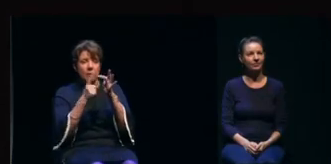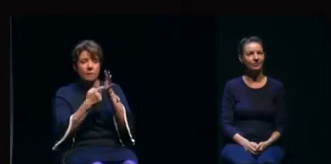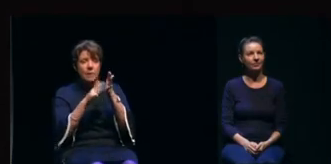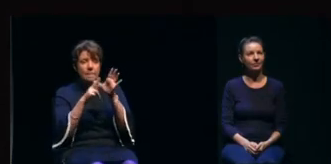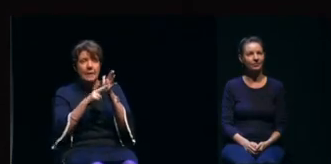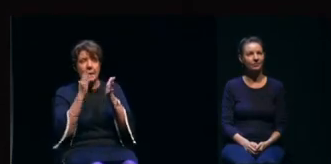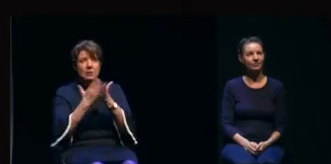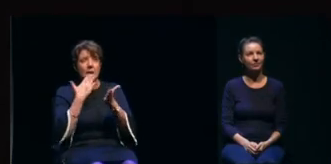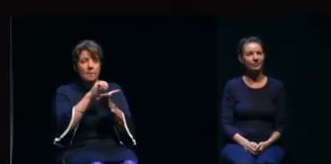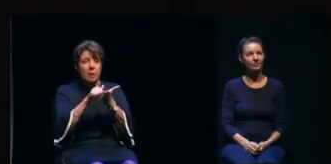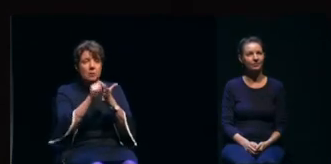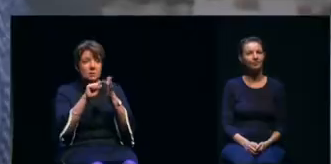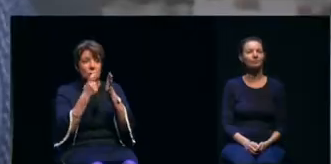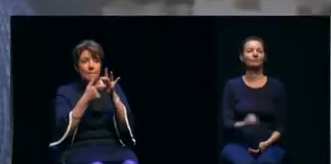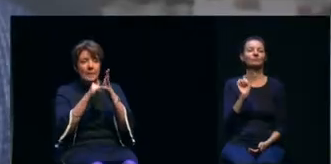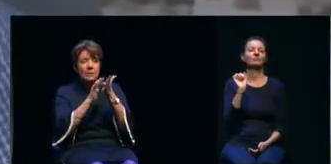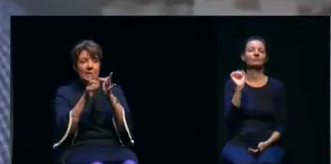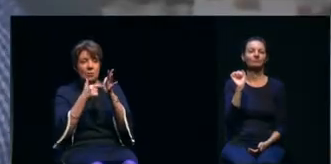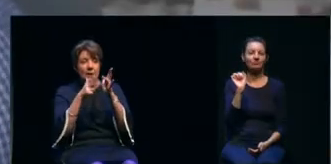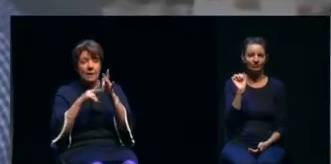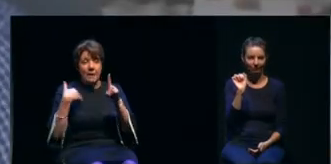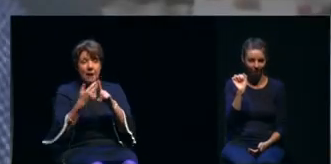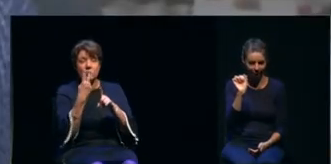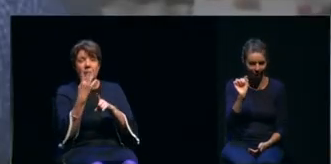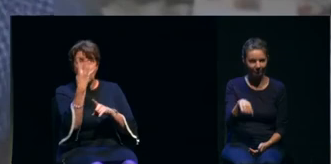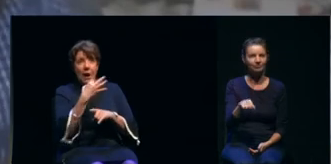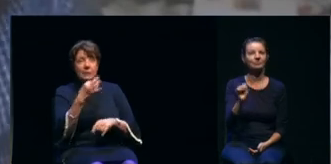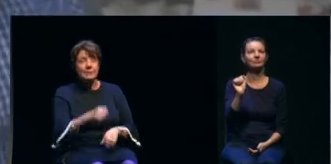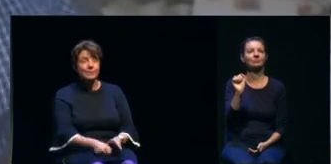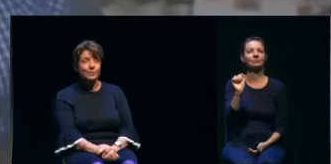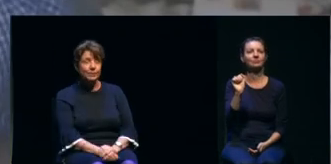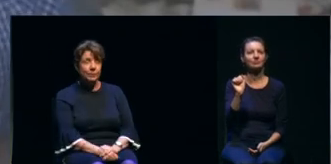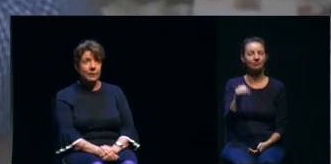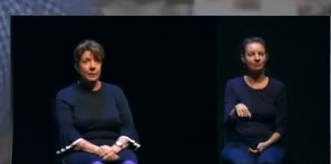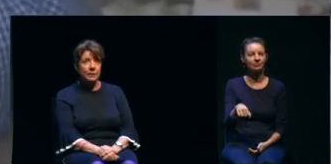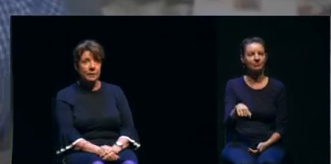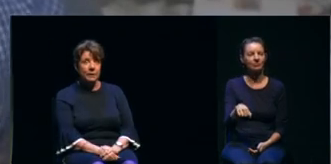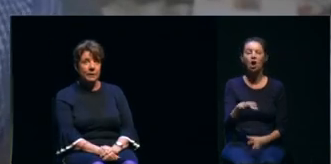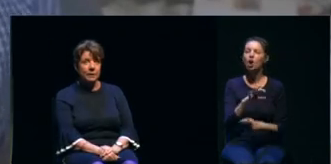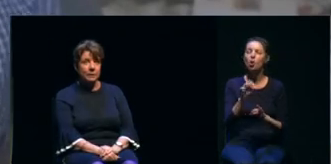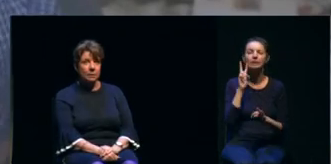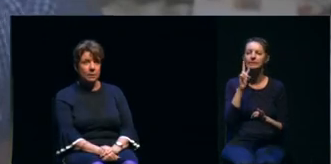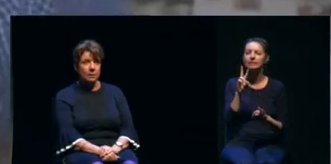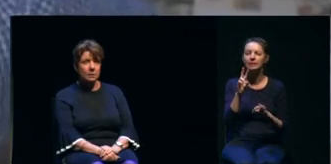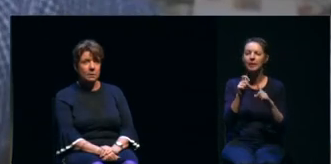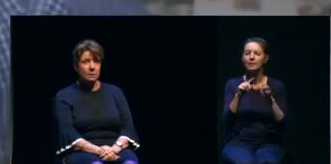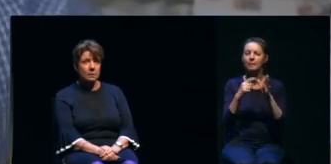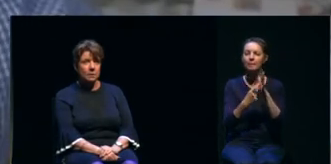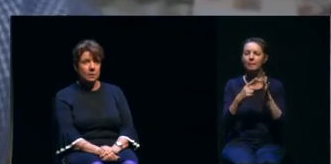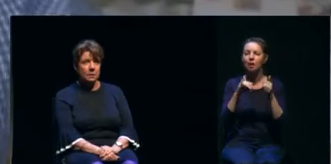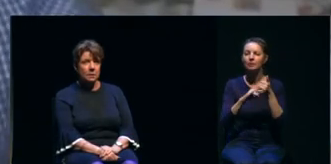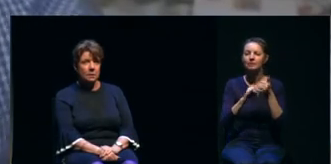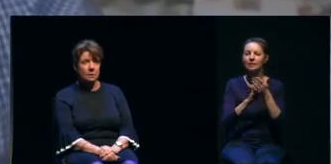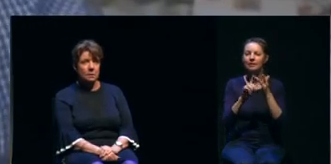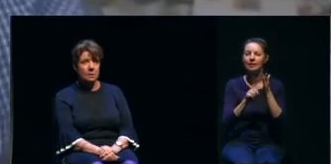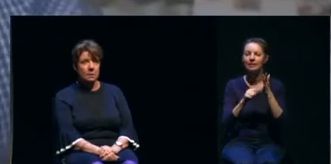in the last 24 hours? I saw that, yeah. Oh, I don't know if you saw the Paris Hilton one. I saw the Britney Spears one, where Britney had called her